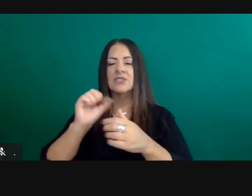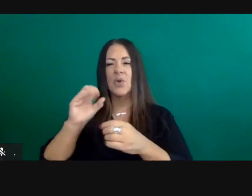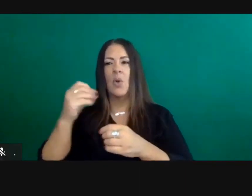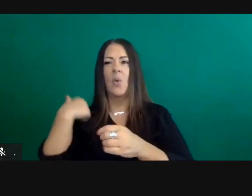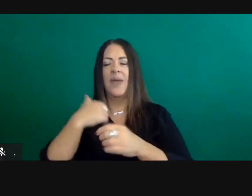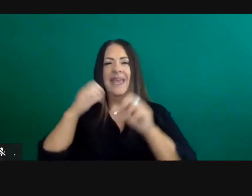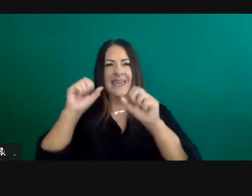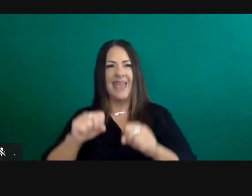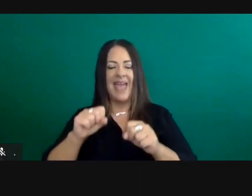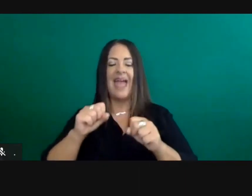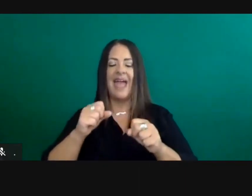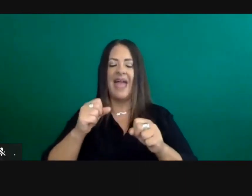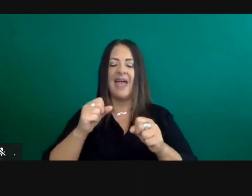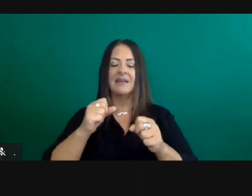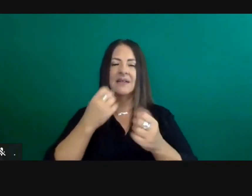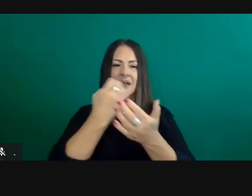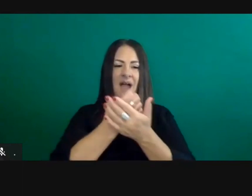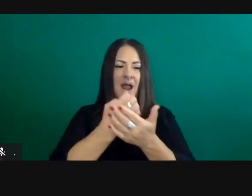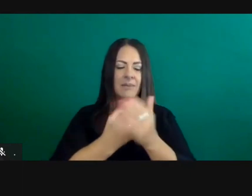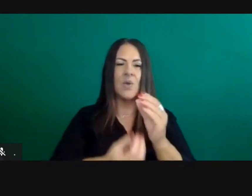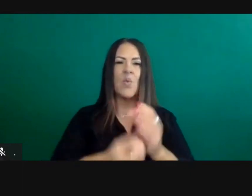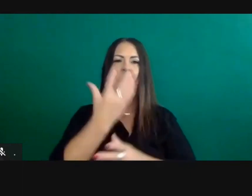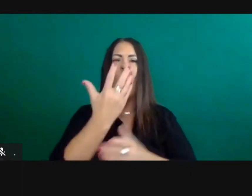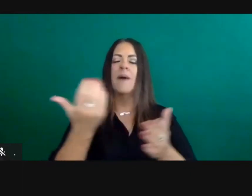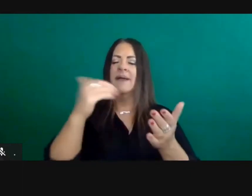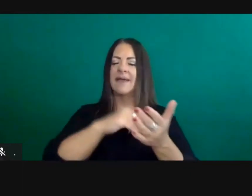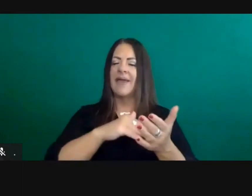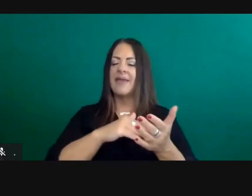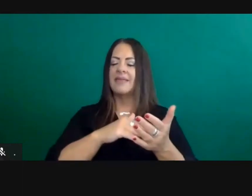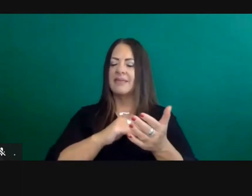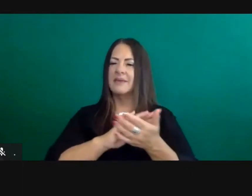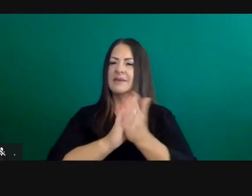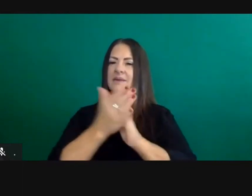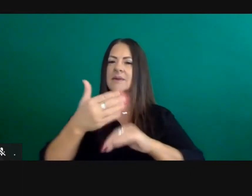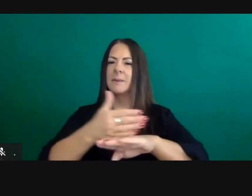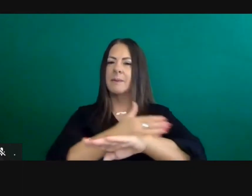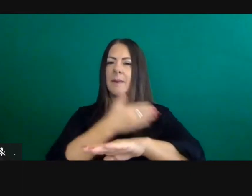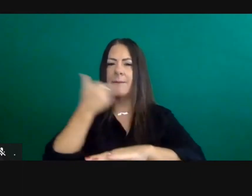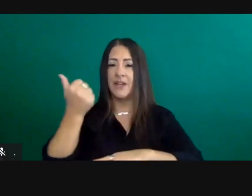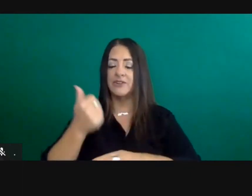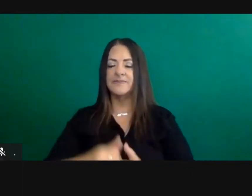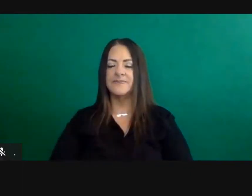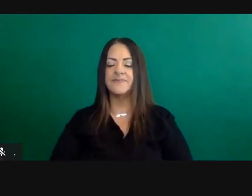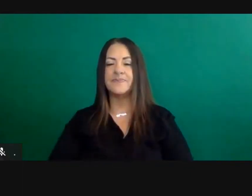sectors. Nora Michanik, San Francisco Chronicle.